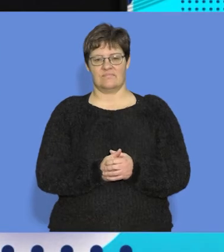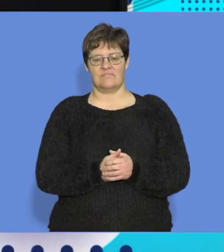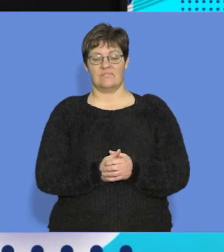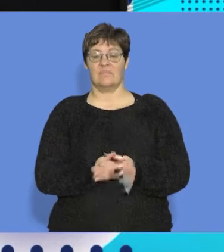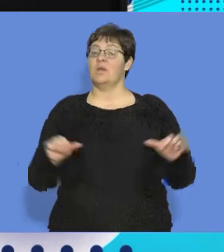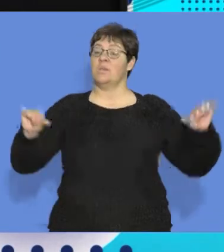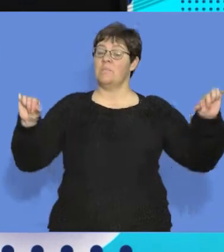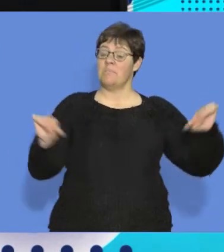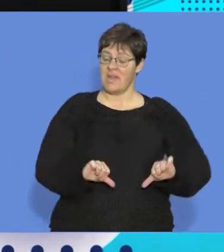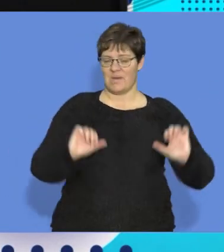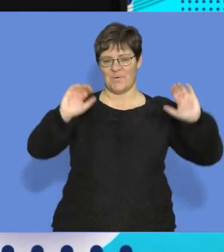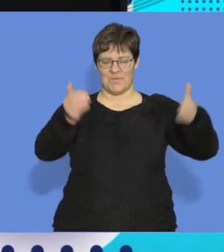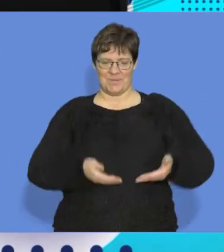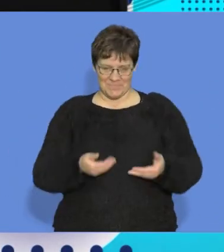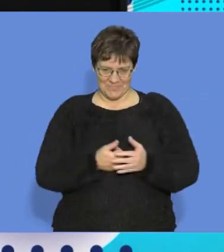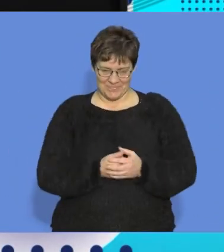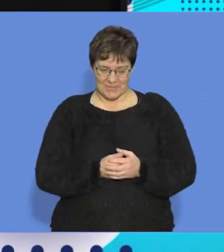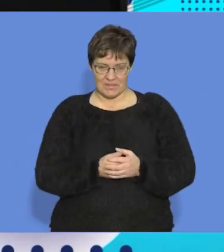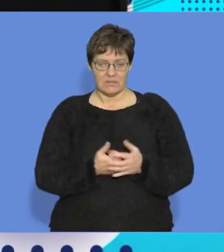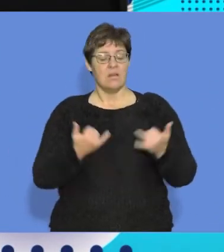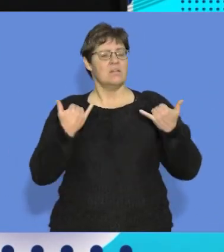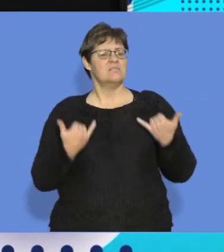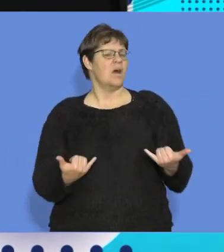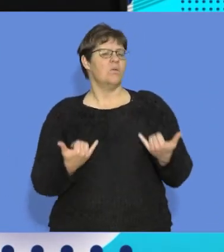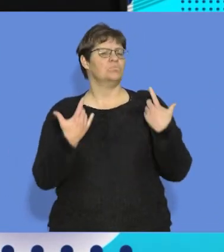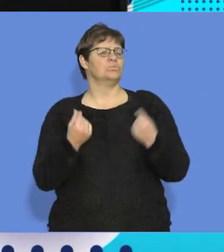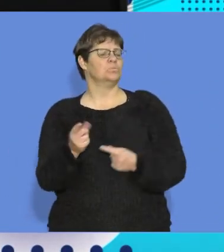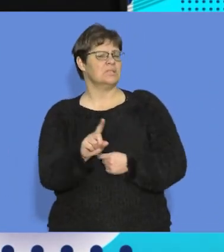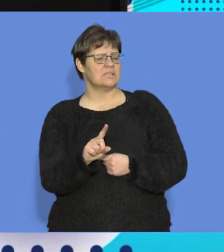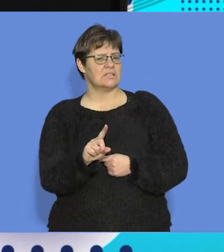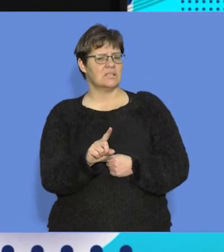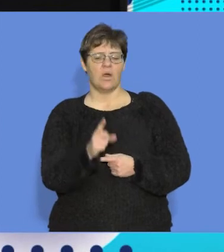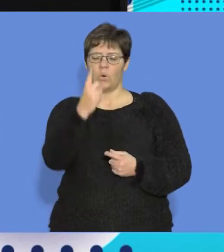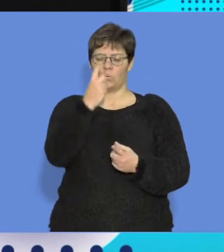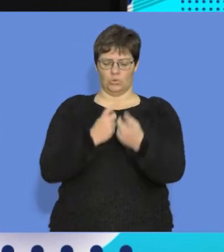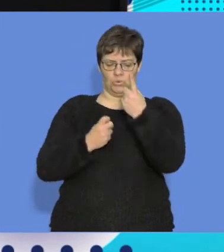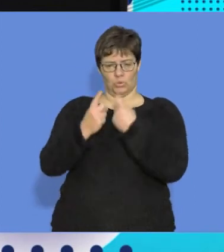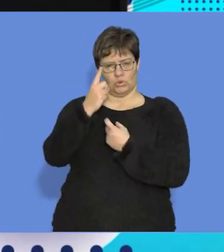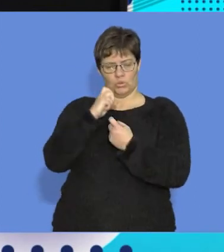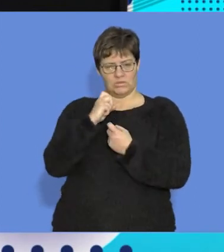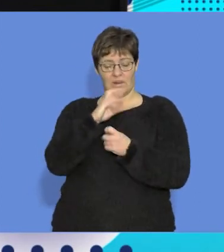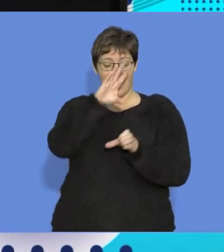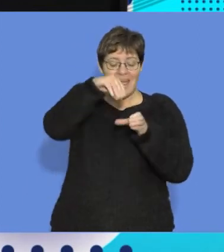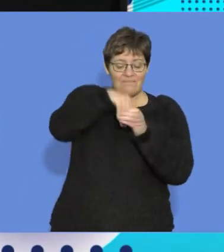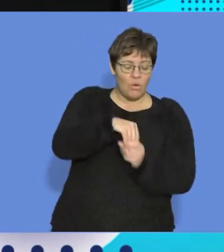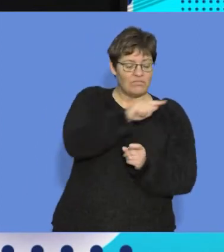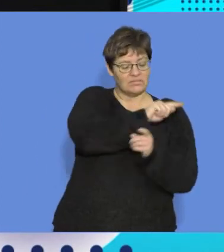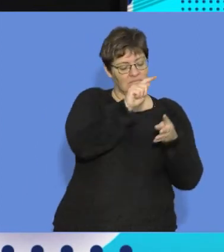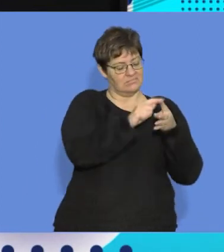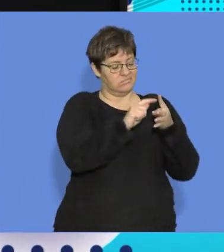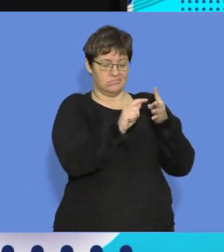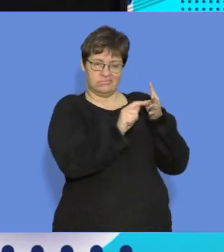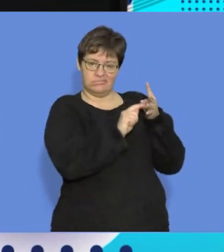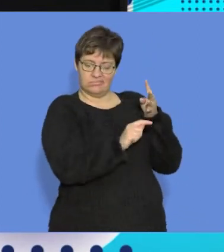Welcome back from your break, and we are now going to be looking at questions that can be asked on all